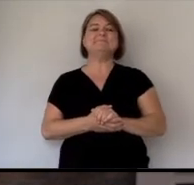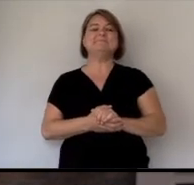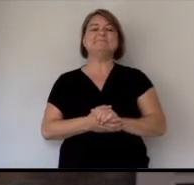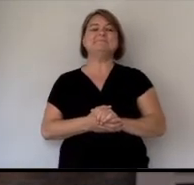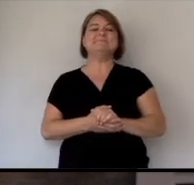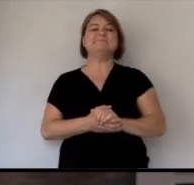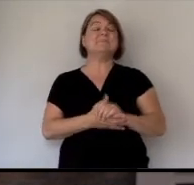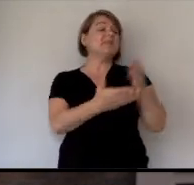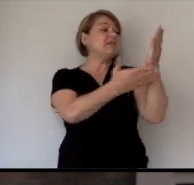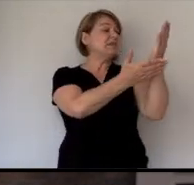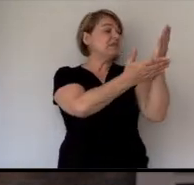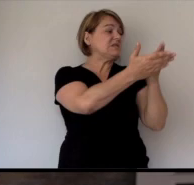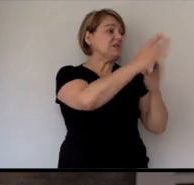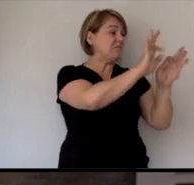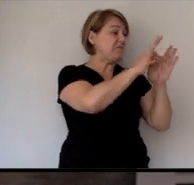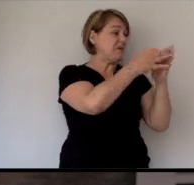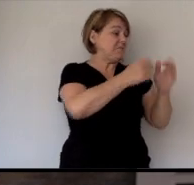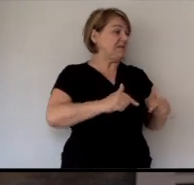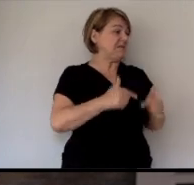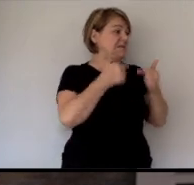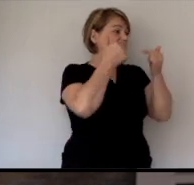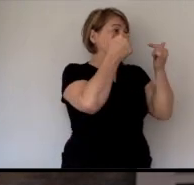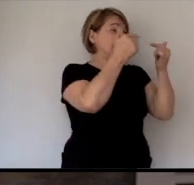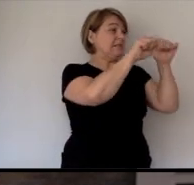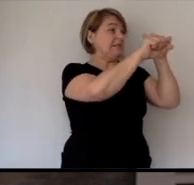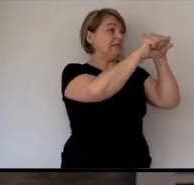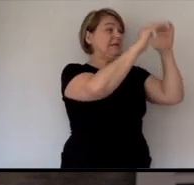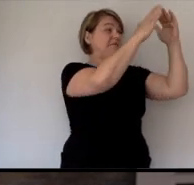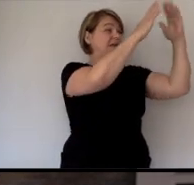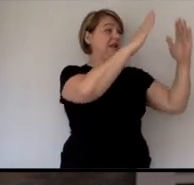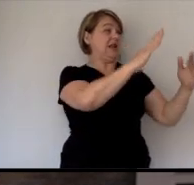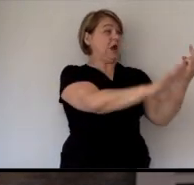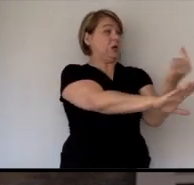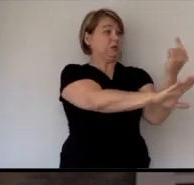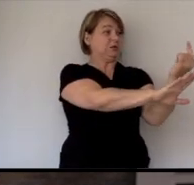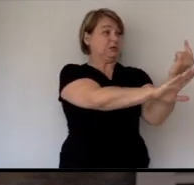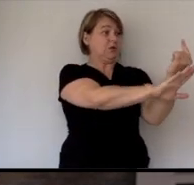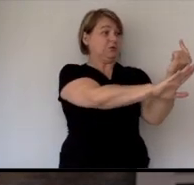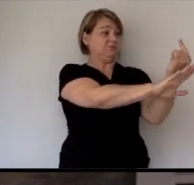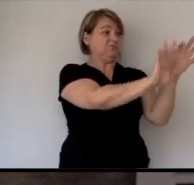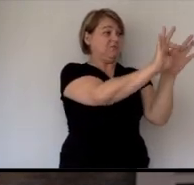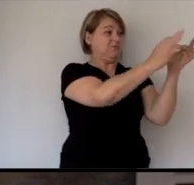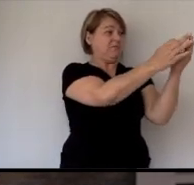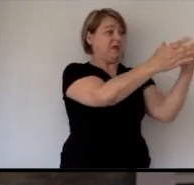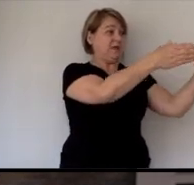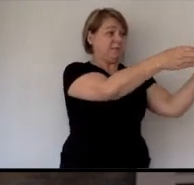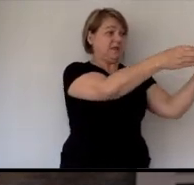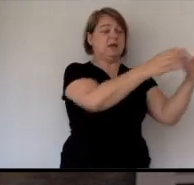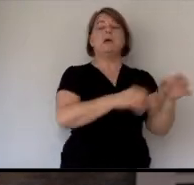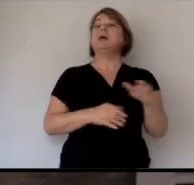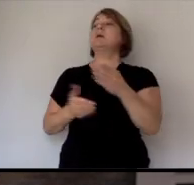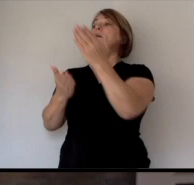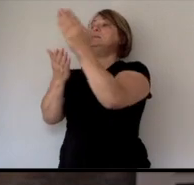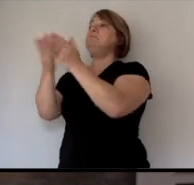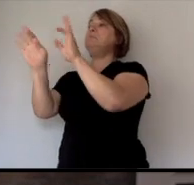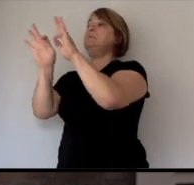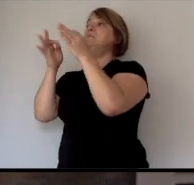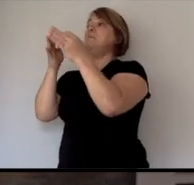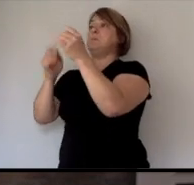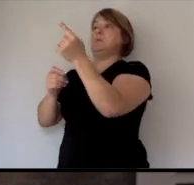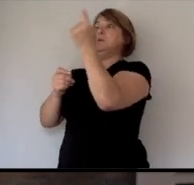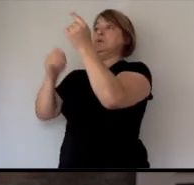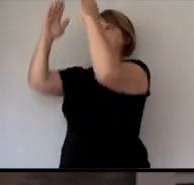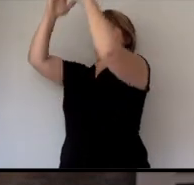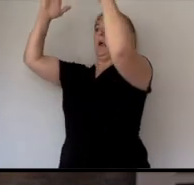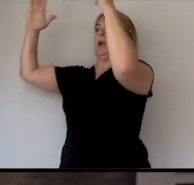Some families live in a house by themselves, and some families share a house with other families. Isn't that so